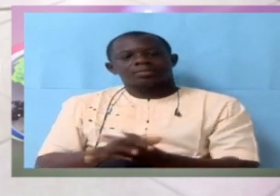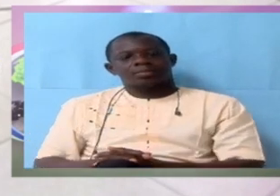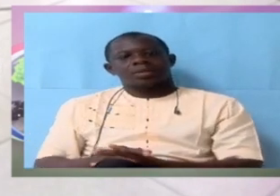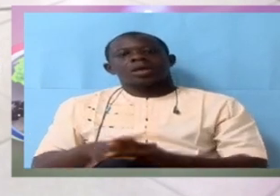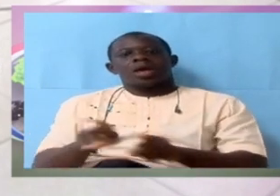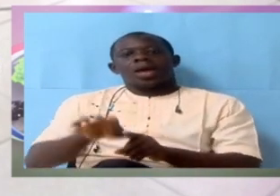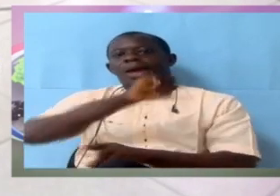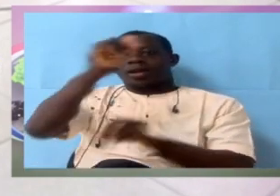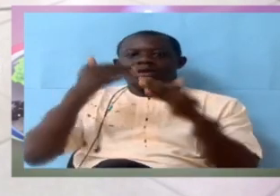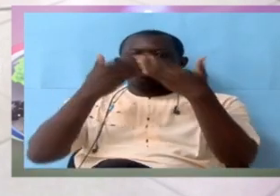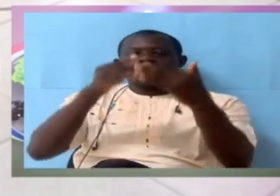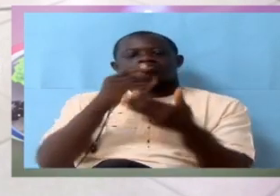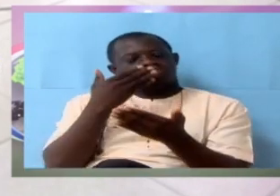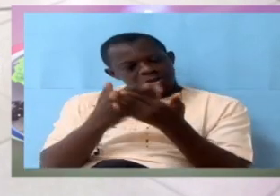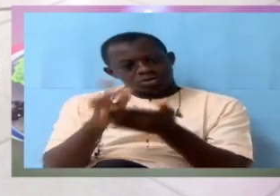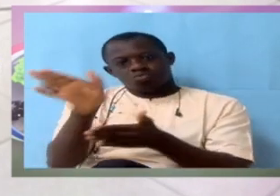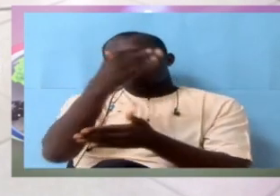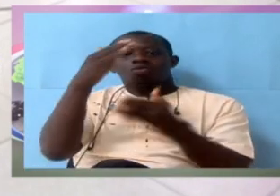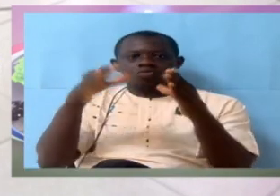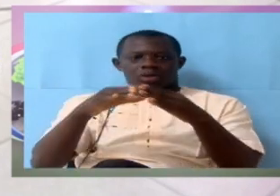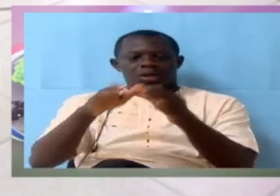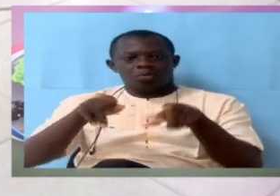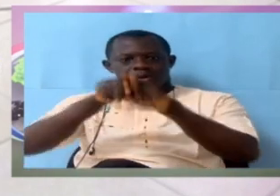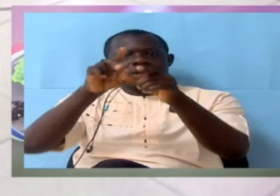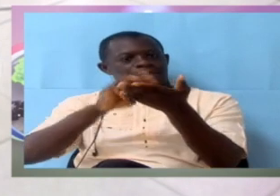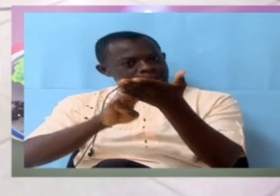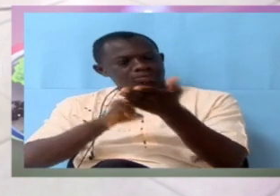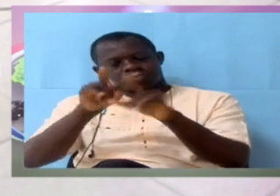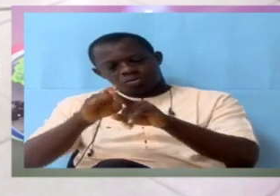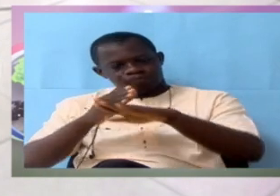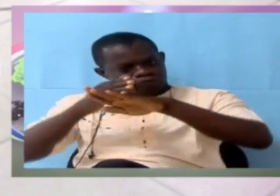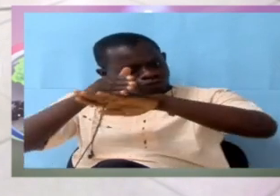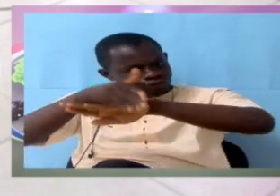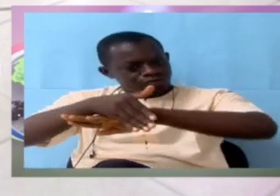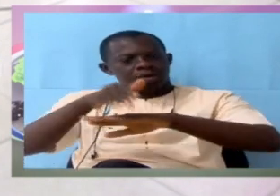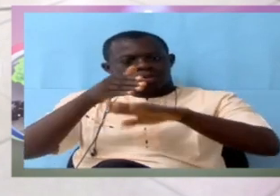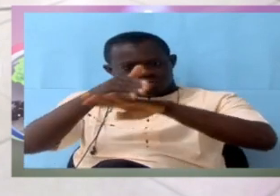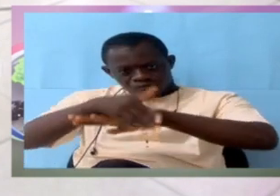He told me, go along with this medicine. You can keep on taking this medicine to help yourself.